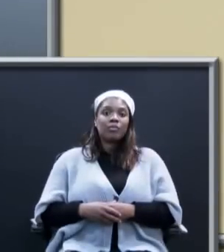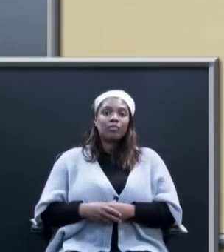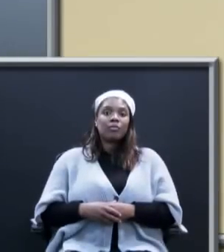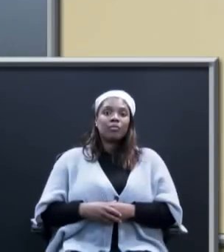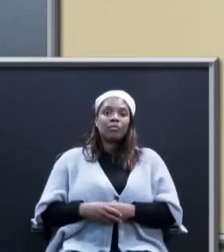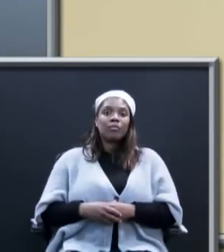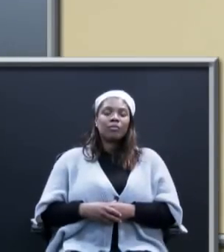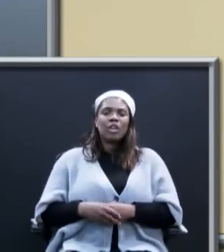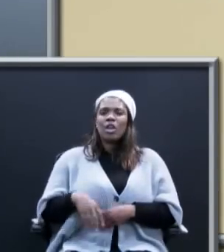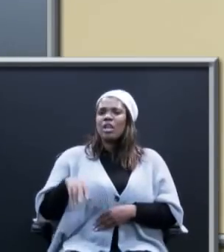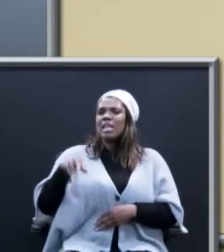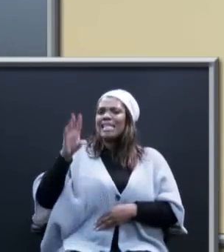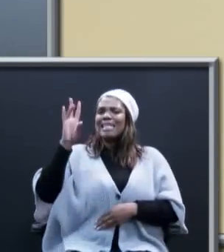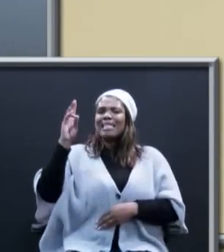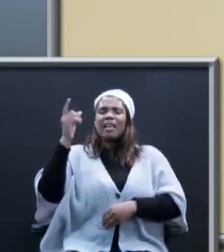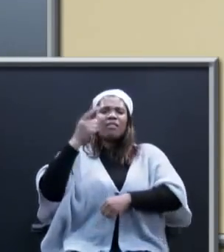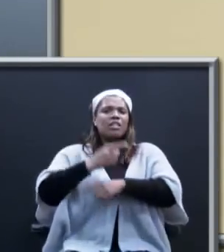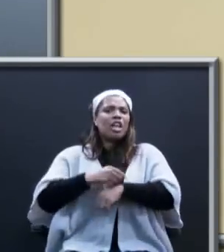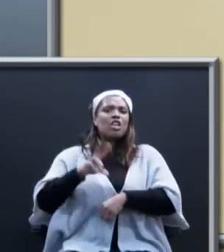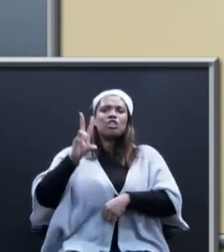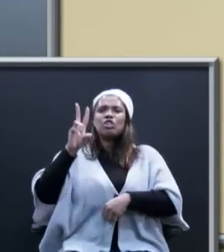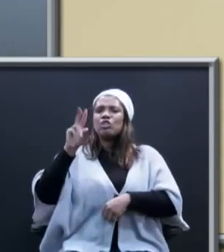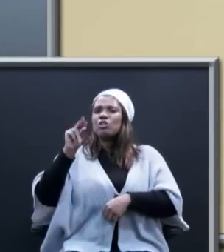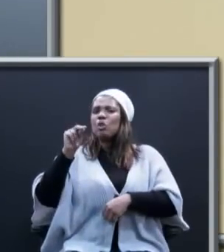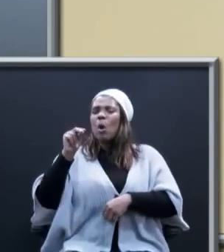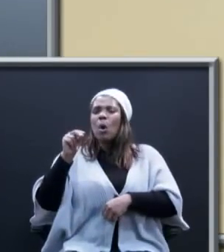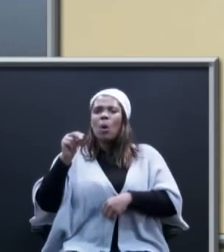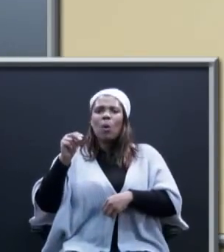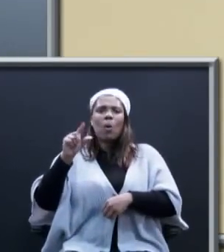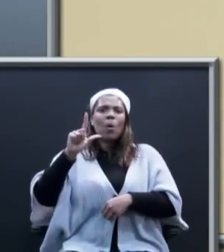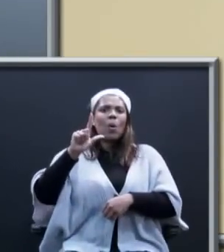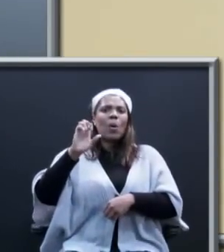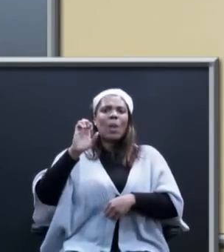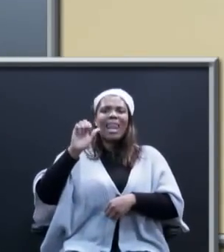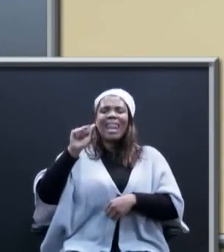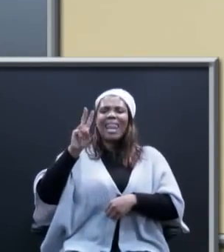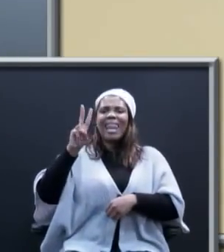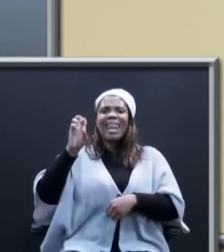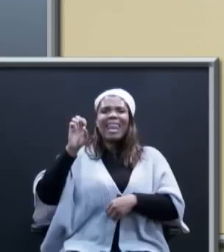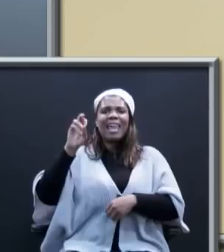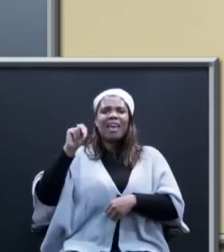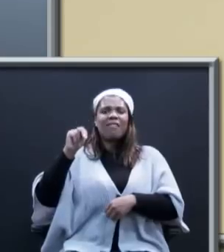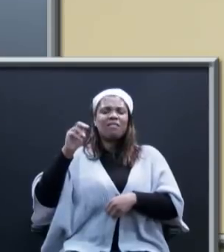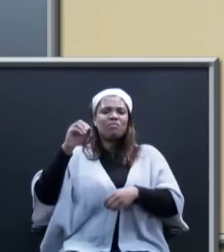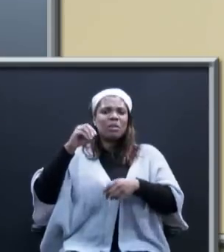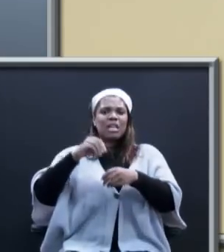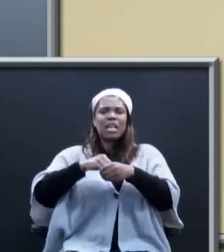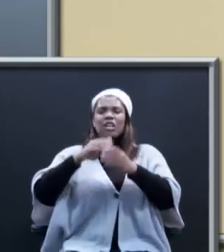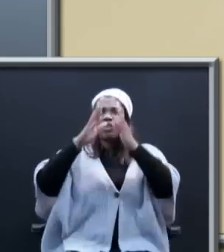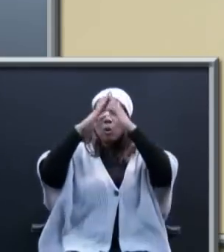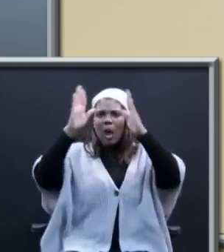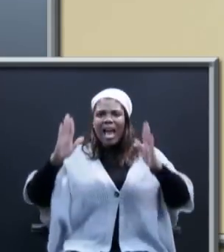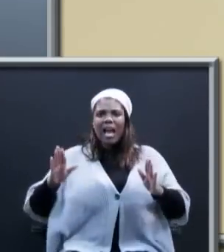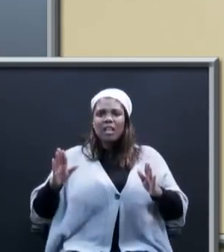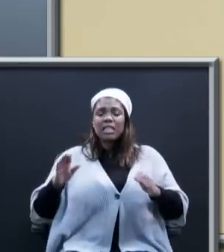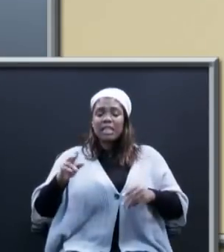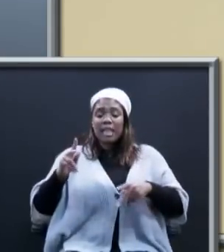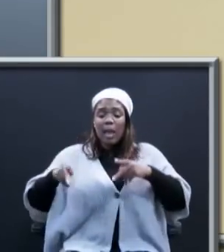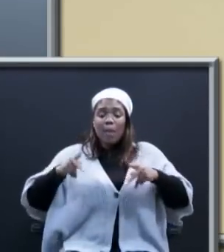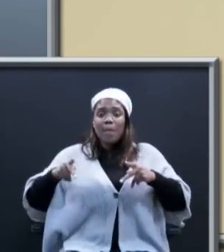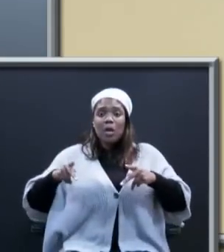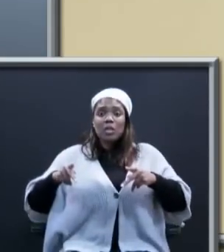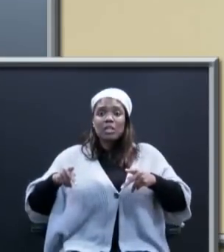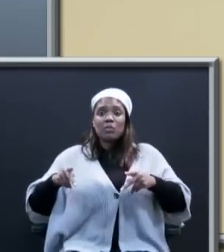leaven found in your houses. For whosoever eateth that which is leavened, even that soul shall be cut off from